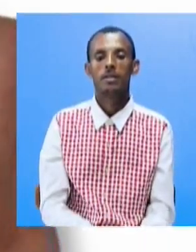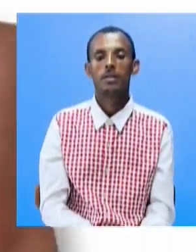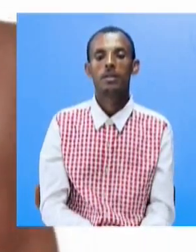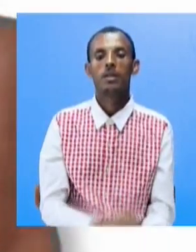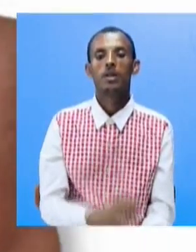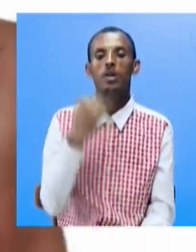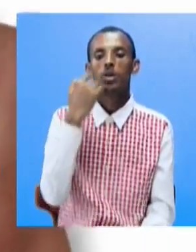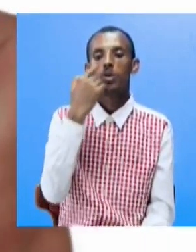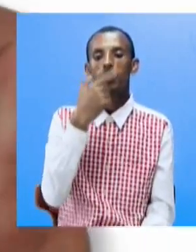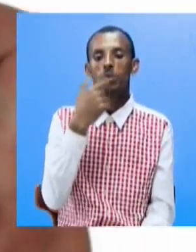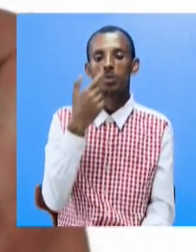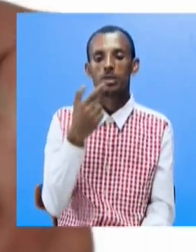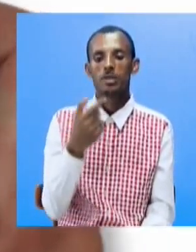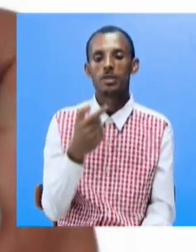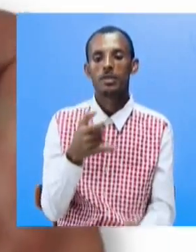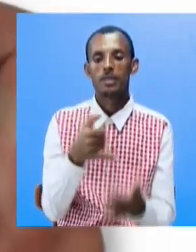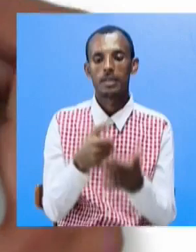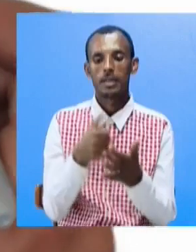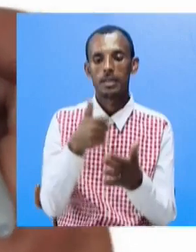whose radius